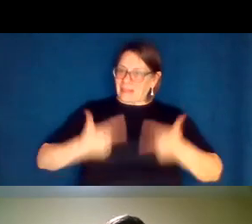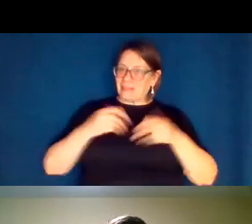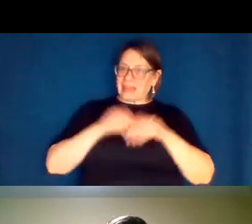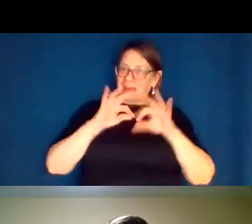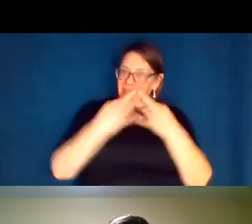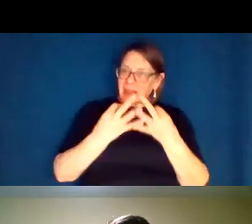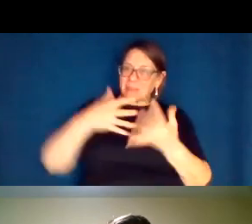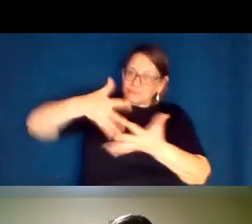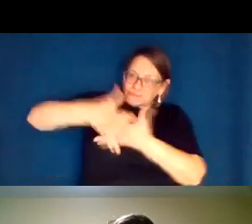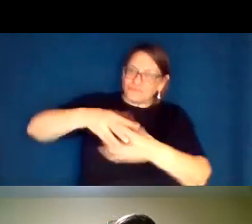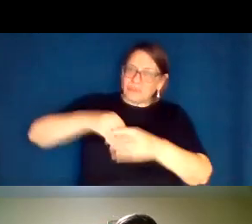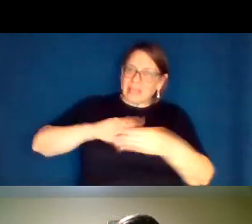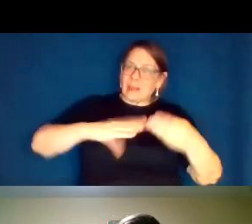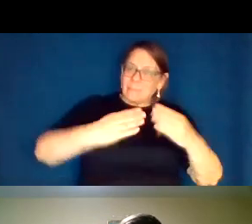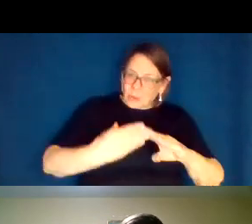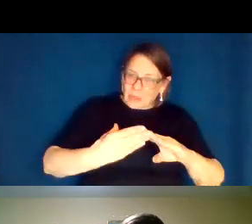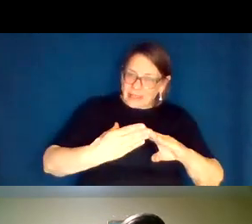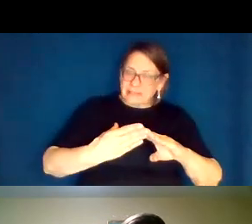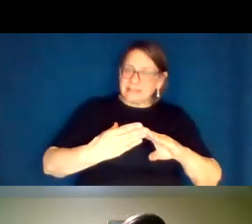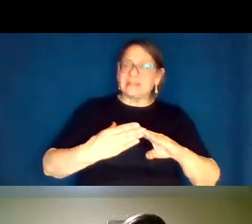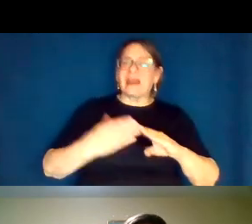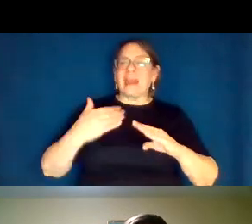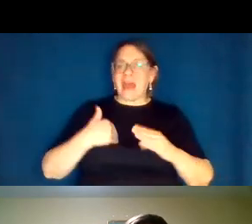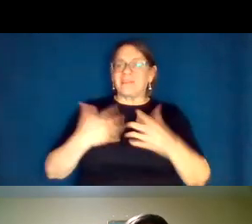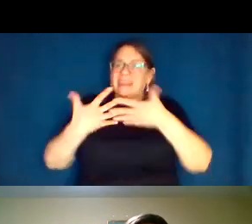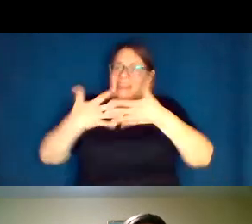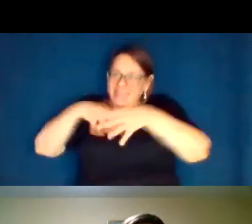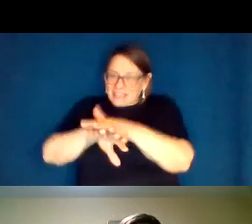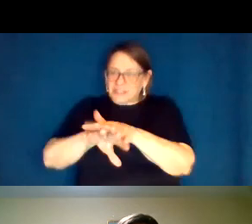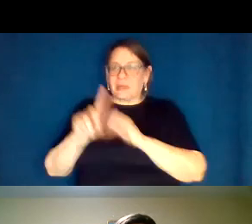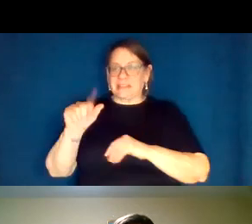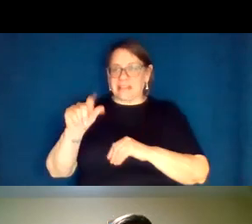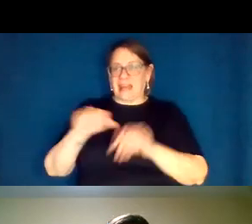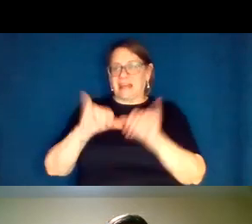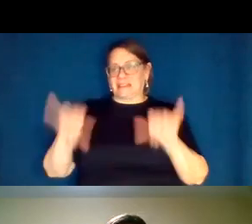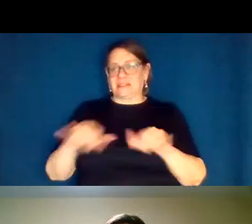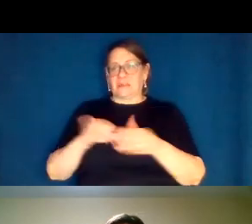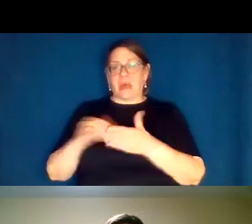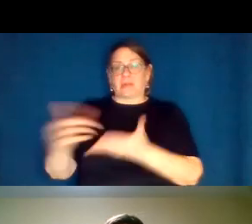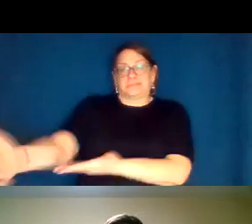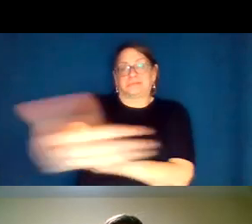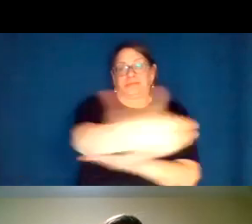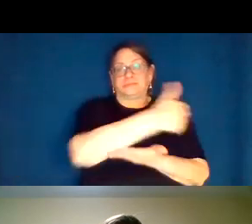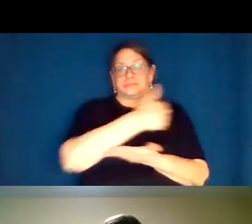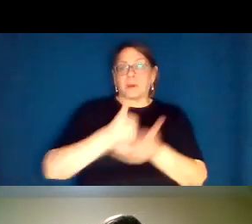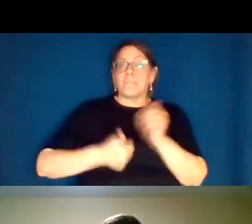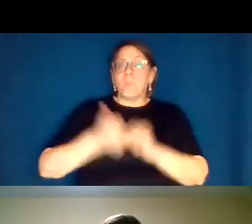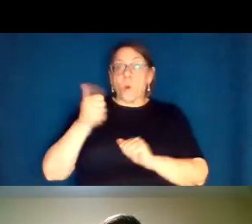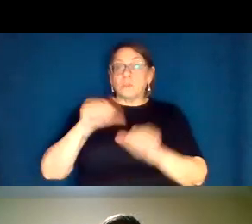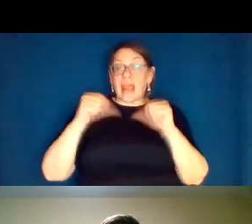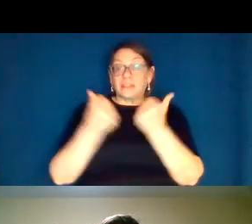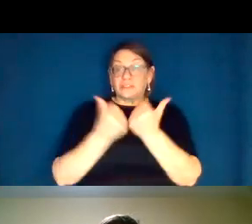in communities, and having an integrated data system that reflects the data across multiple